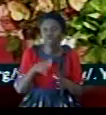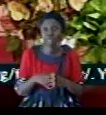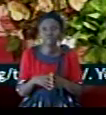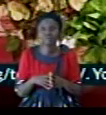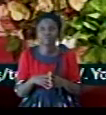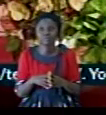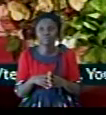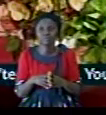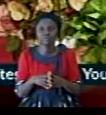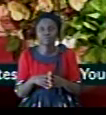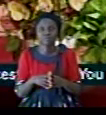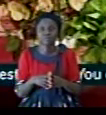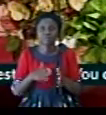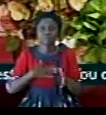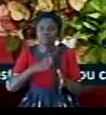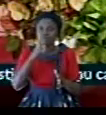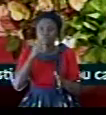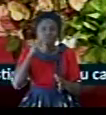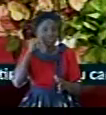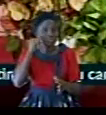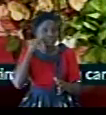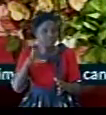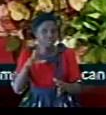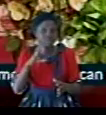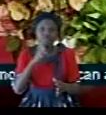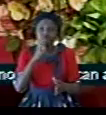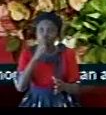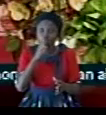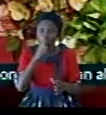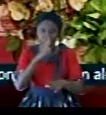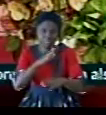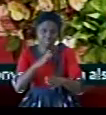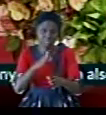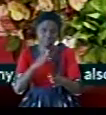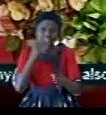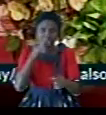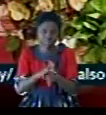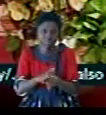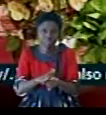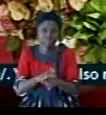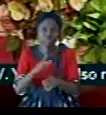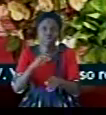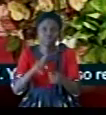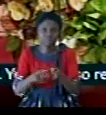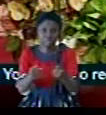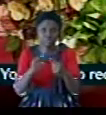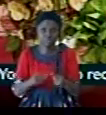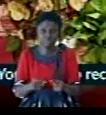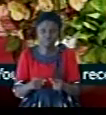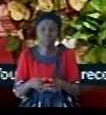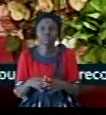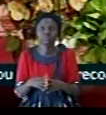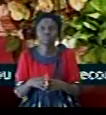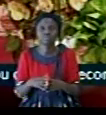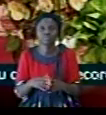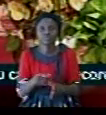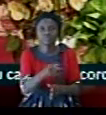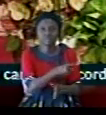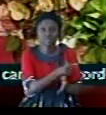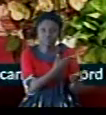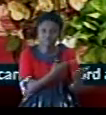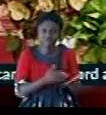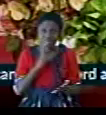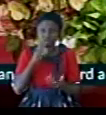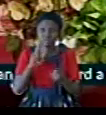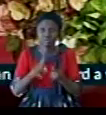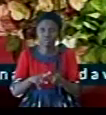she's on her way. So they now took me to hospital. Went to hospital, the doctor checked me,